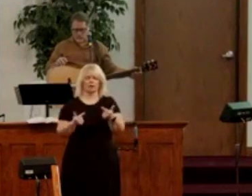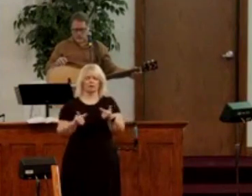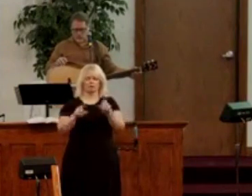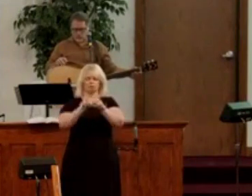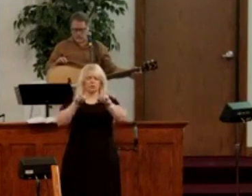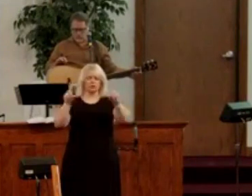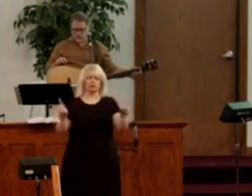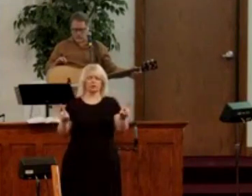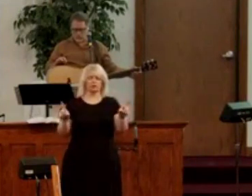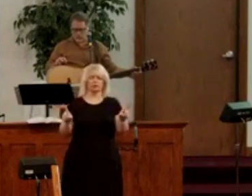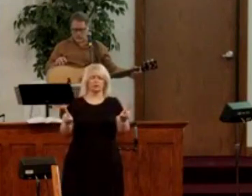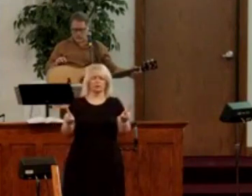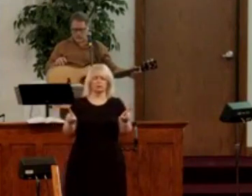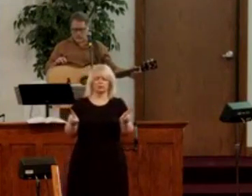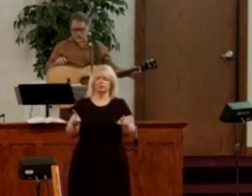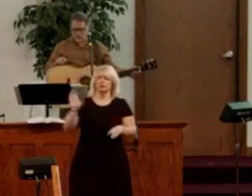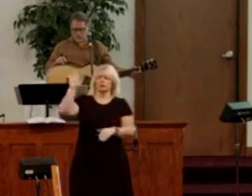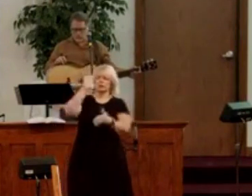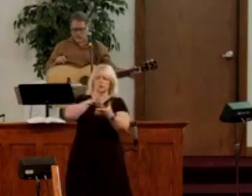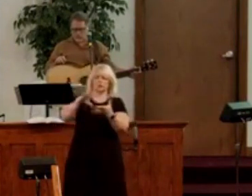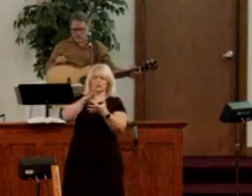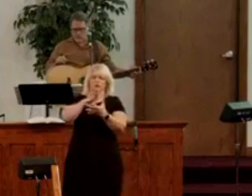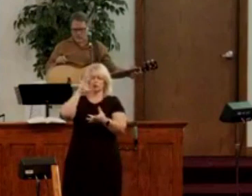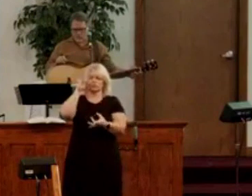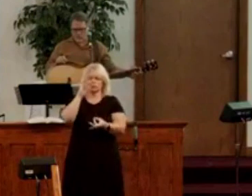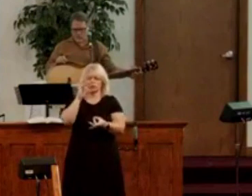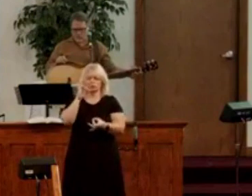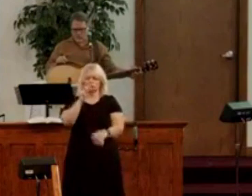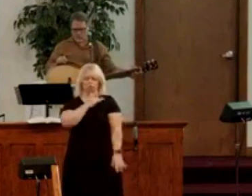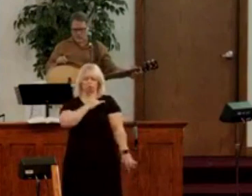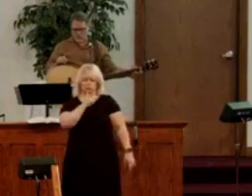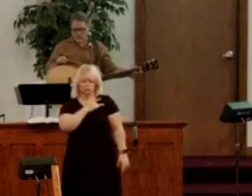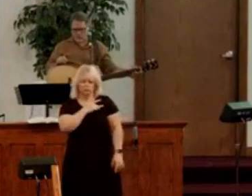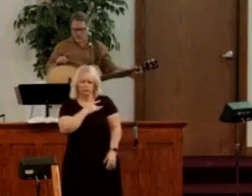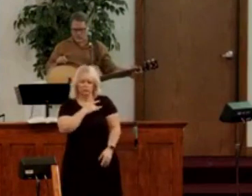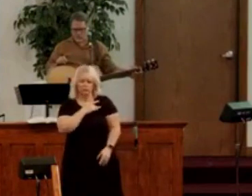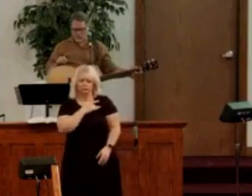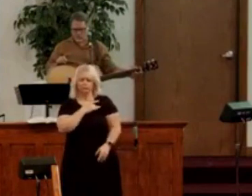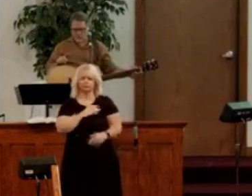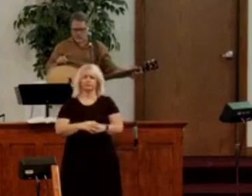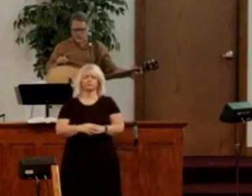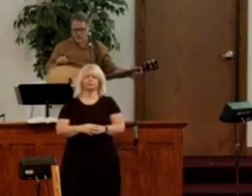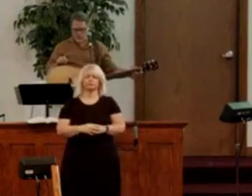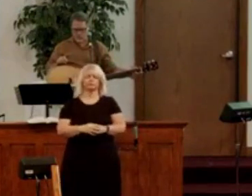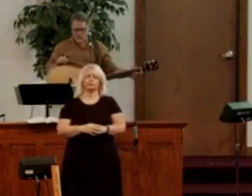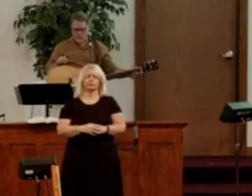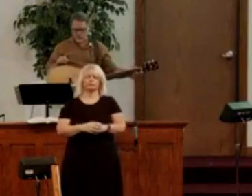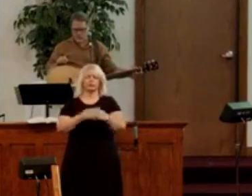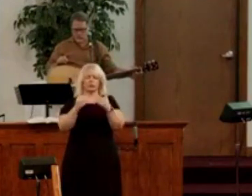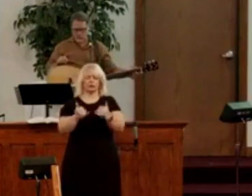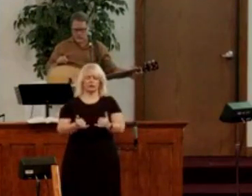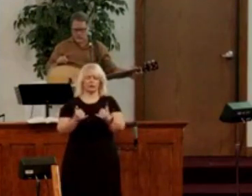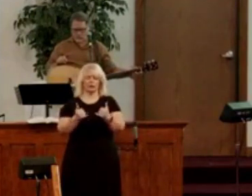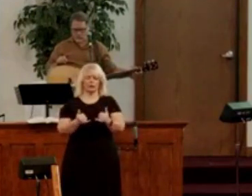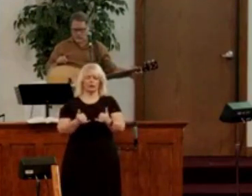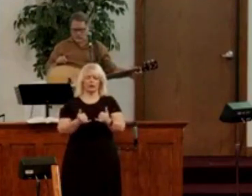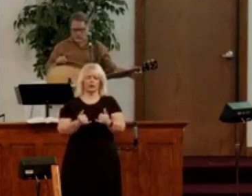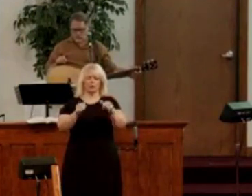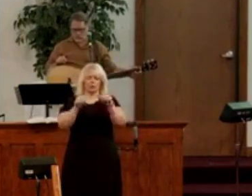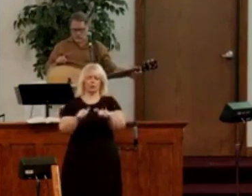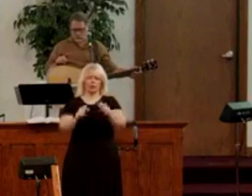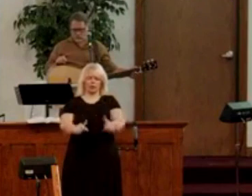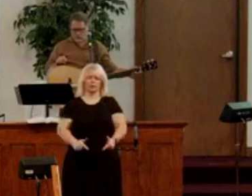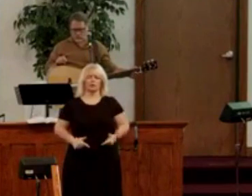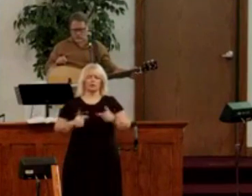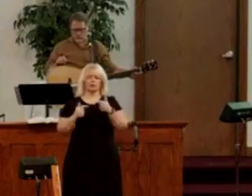different. Your Spirit has regenerated us, given us new birth. And now that's enabled us to live